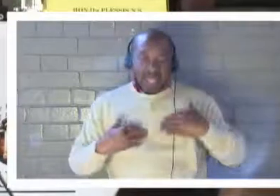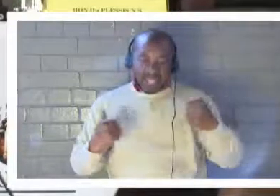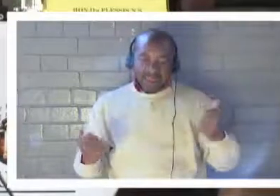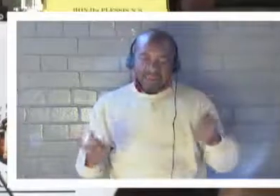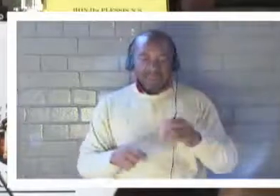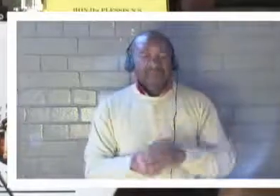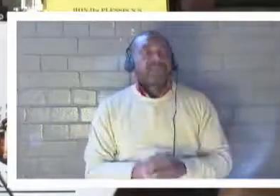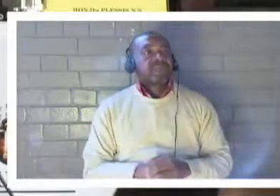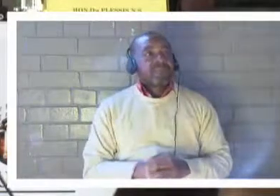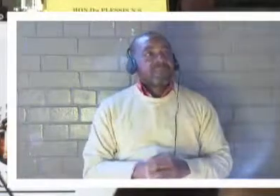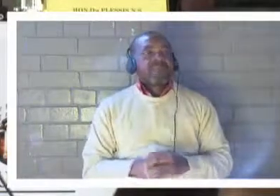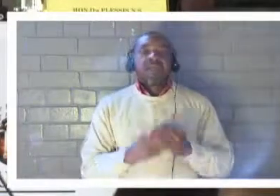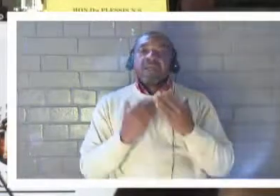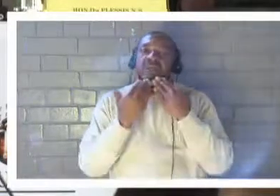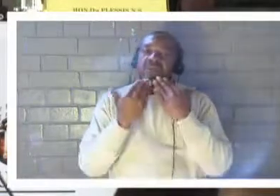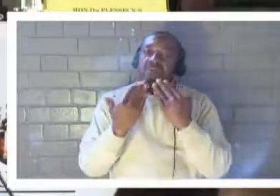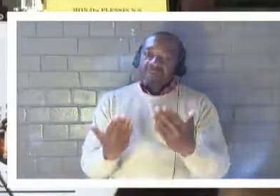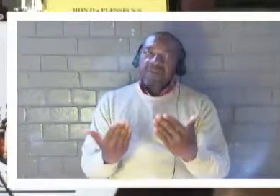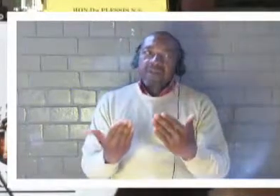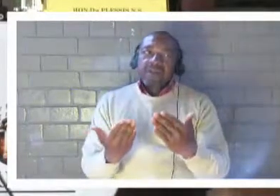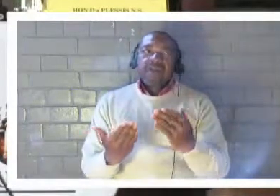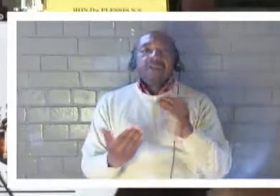Thank you, number